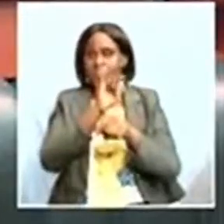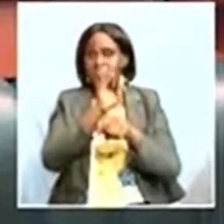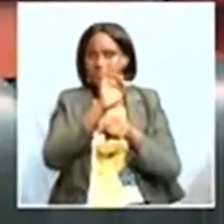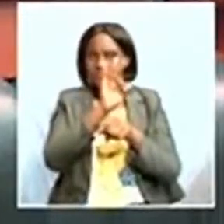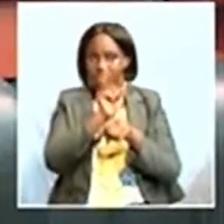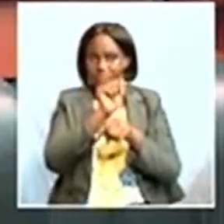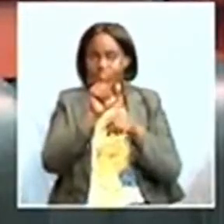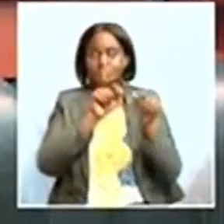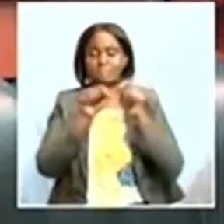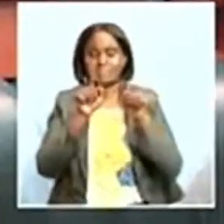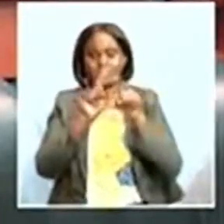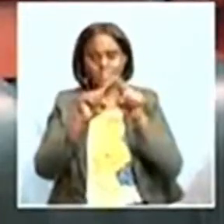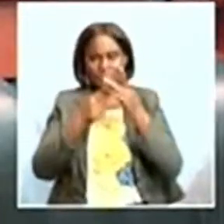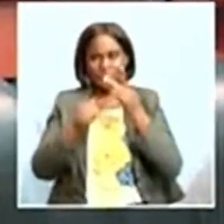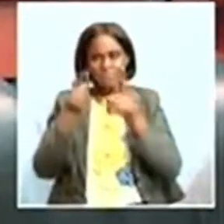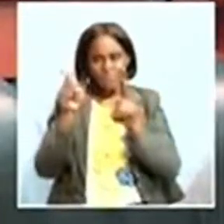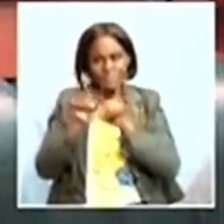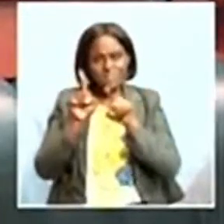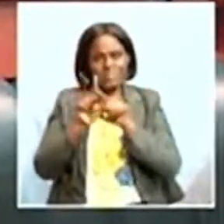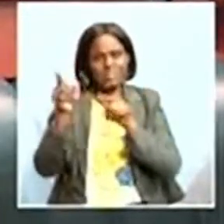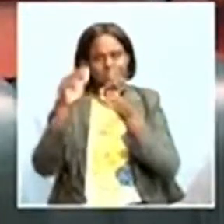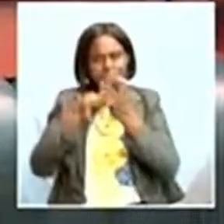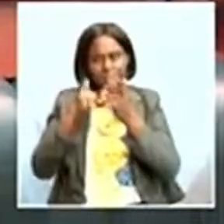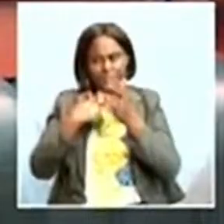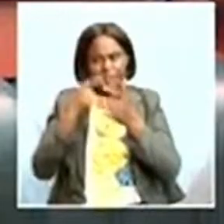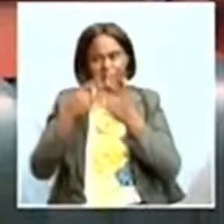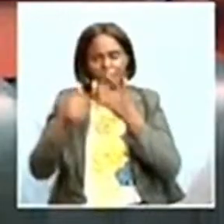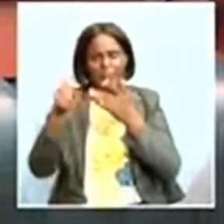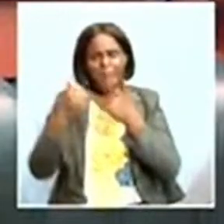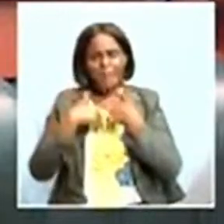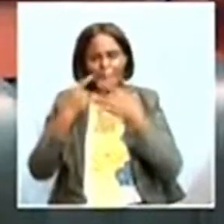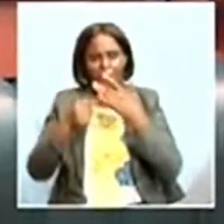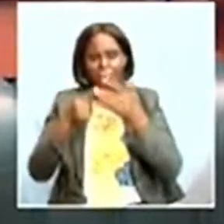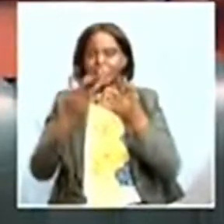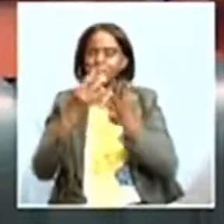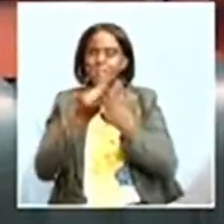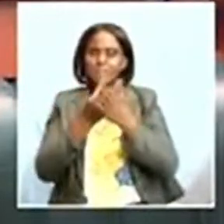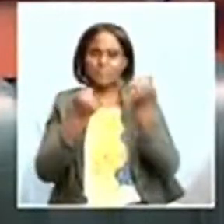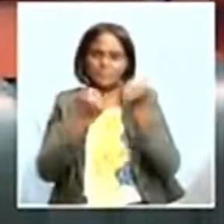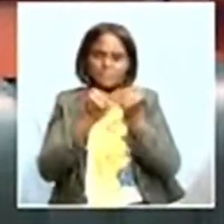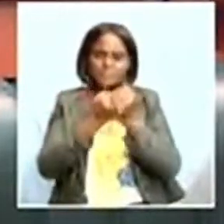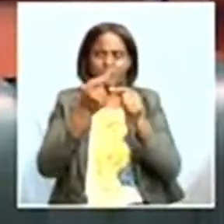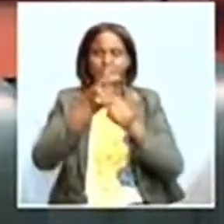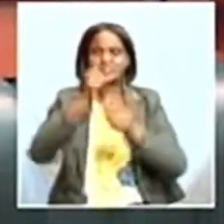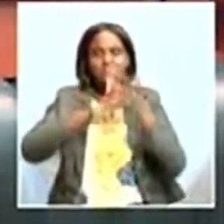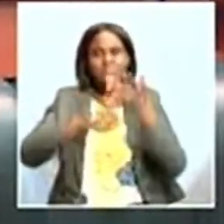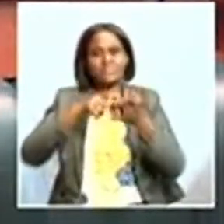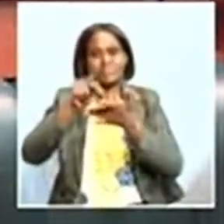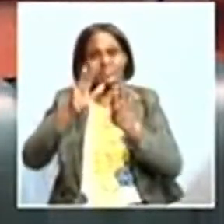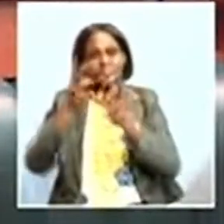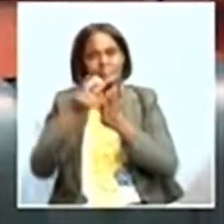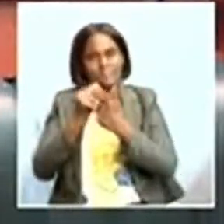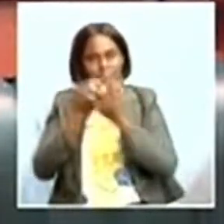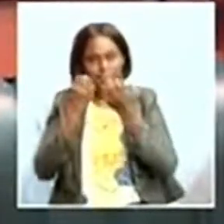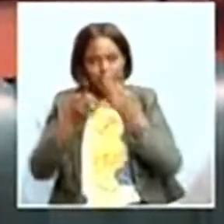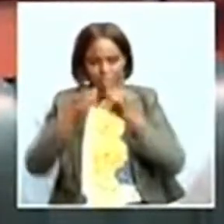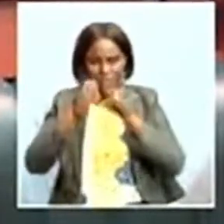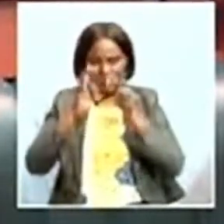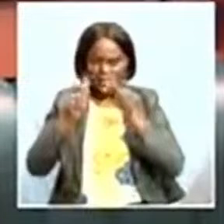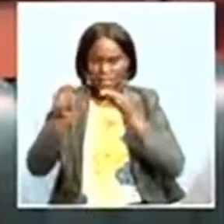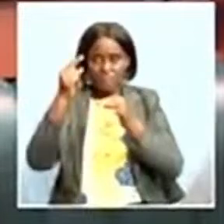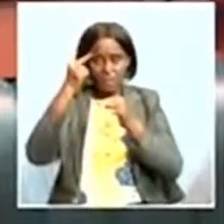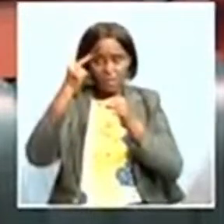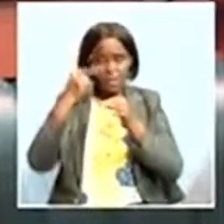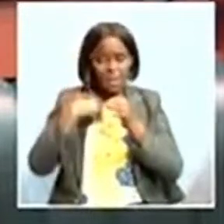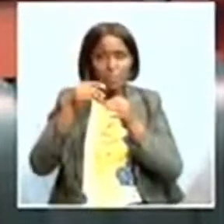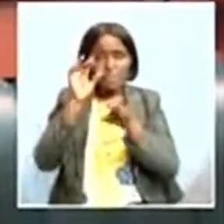regulations, but ultimately they are financed by taxpayers' money. Even if the government might have a